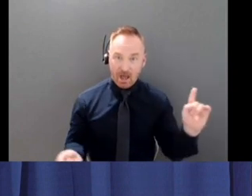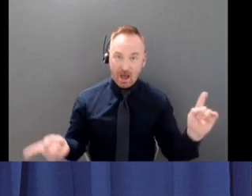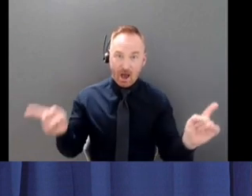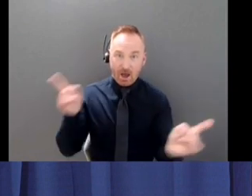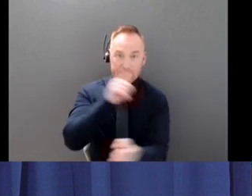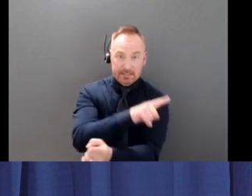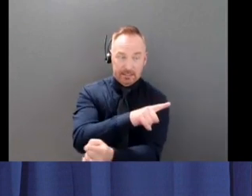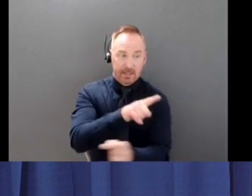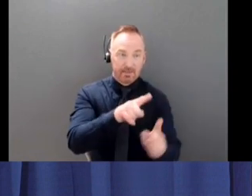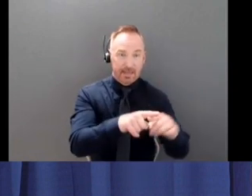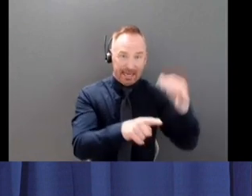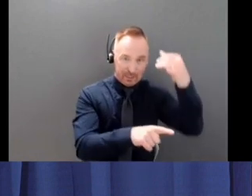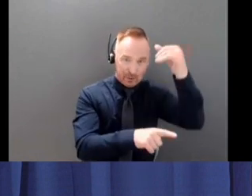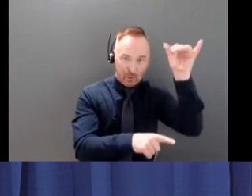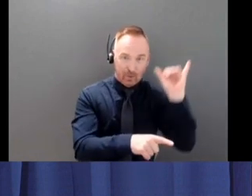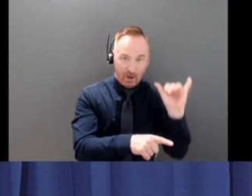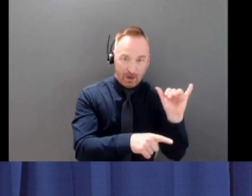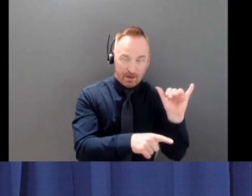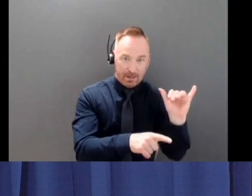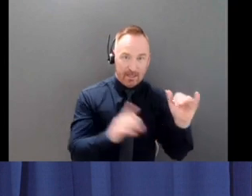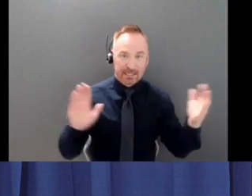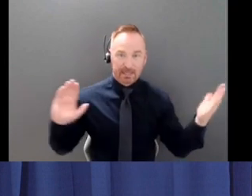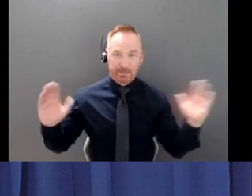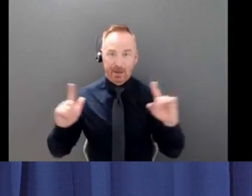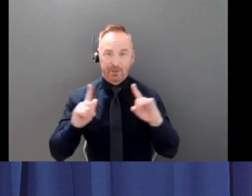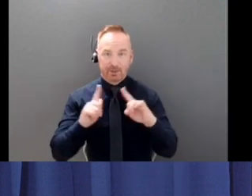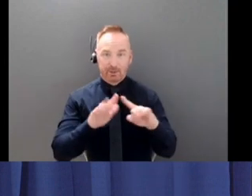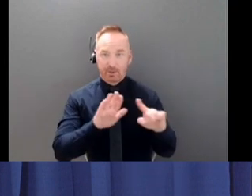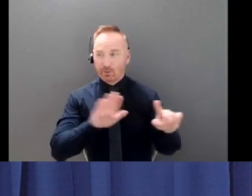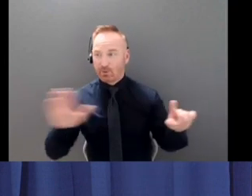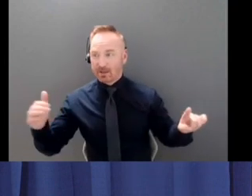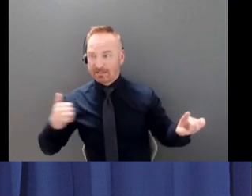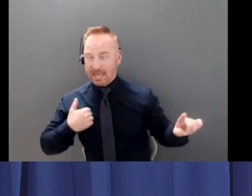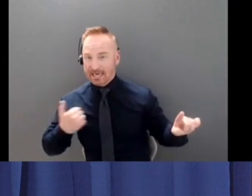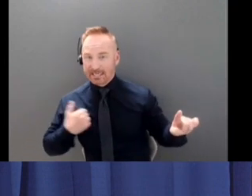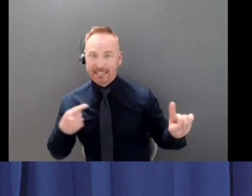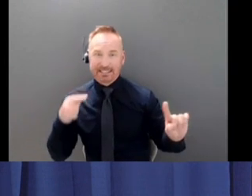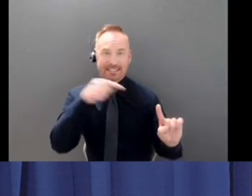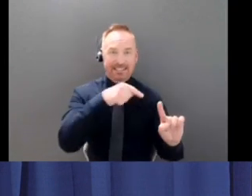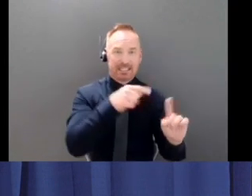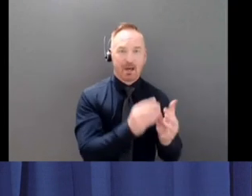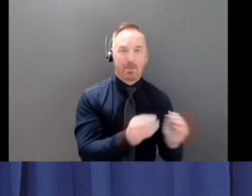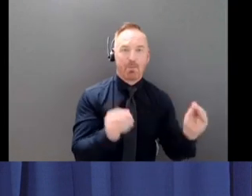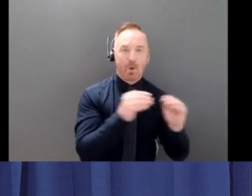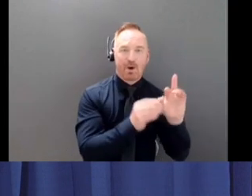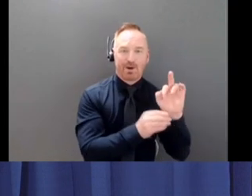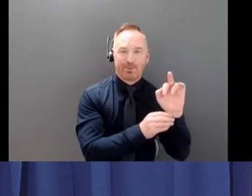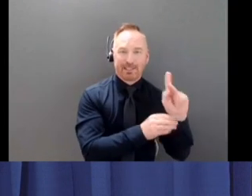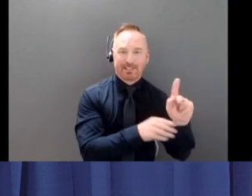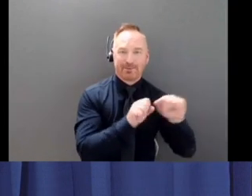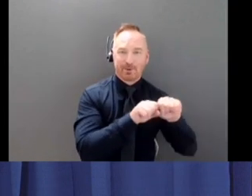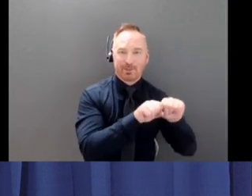than in the rest of Canada at this time. Avez-vous une autre question, Laurie?